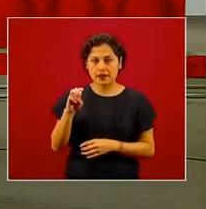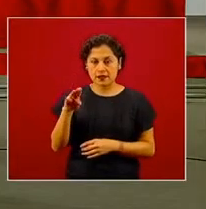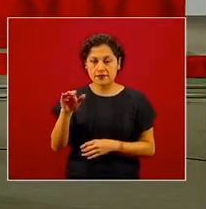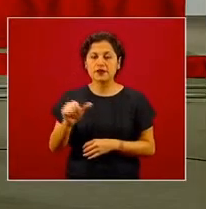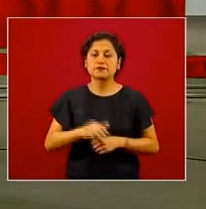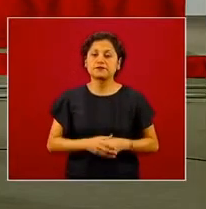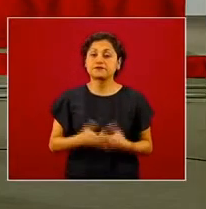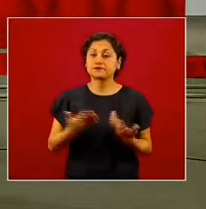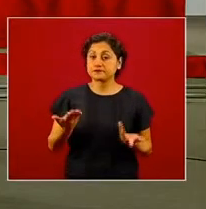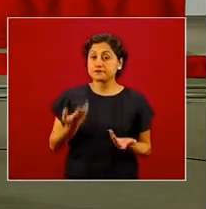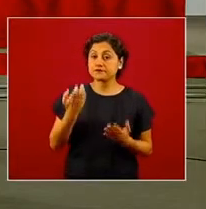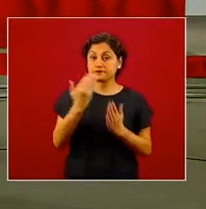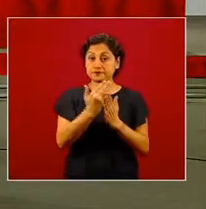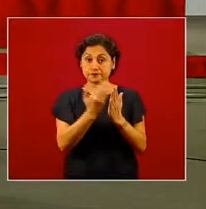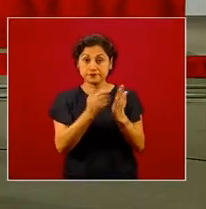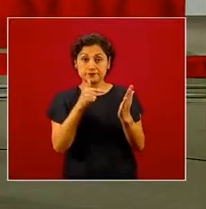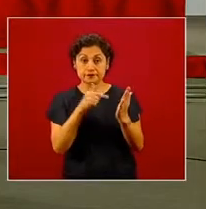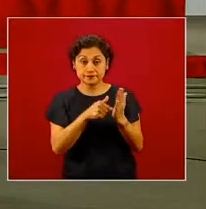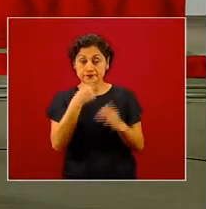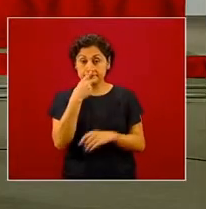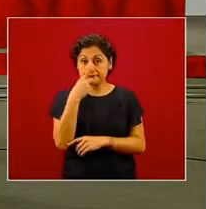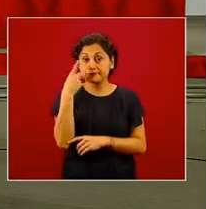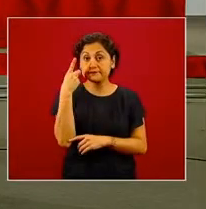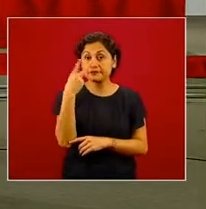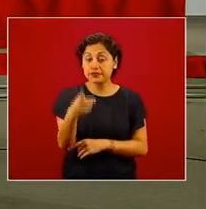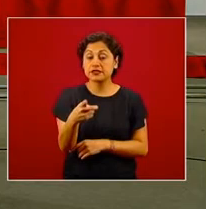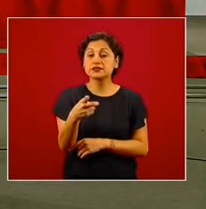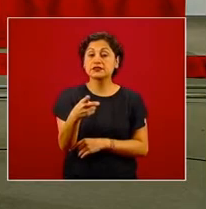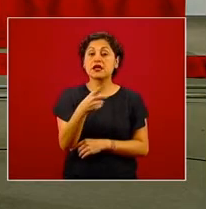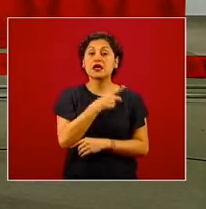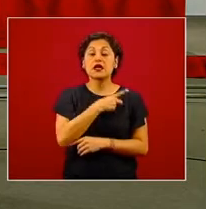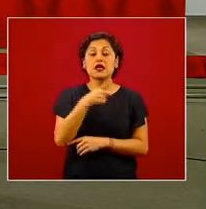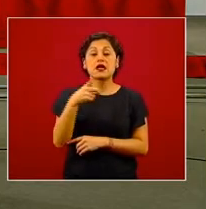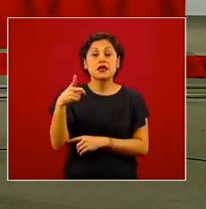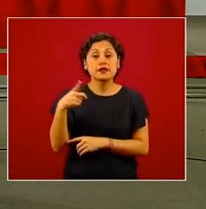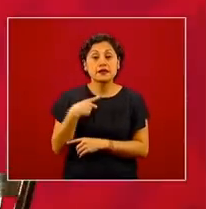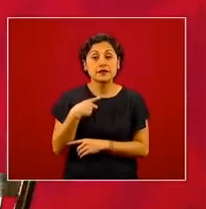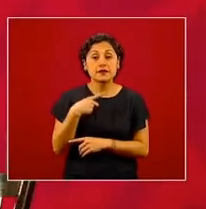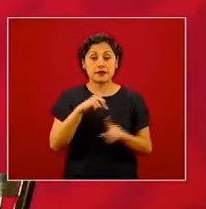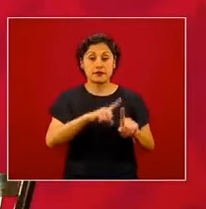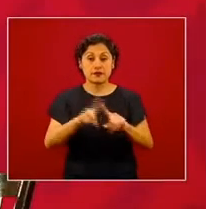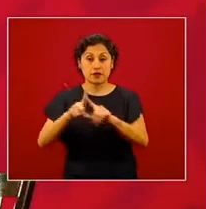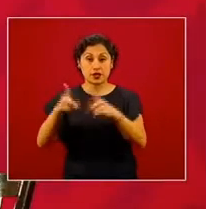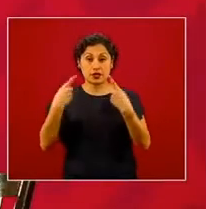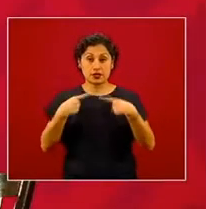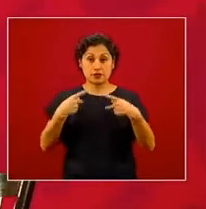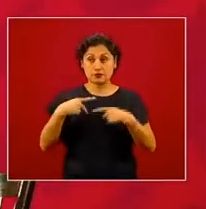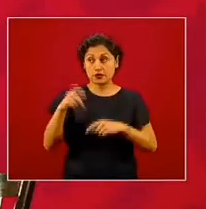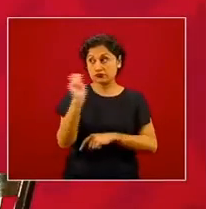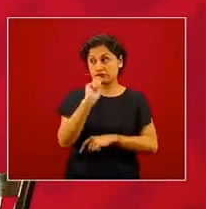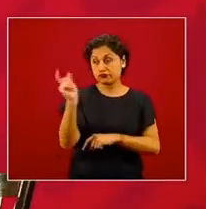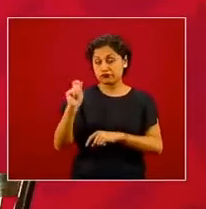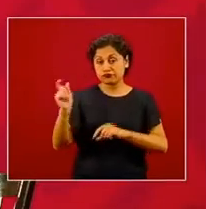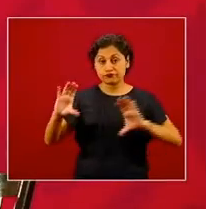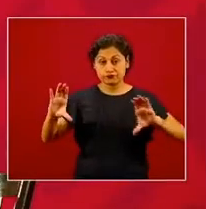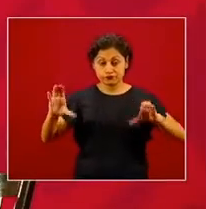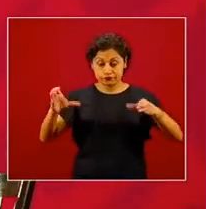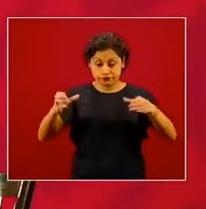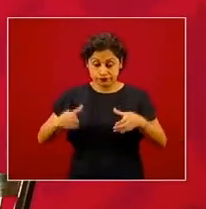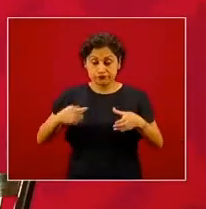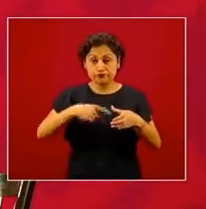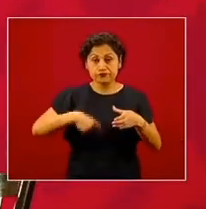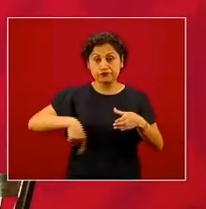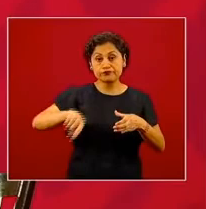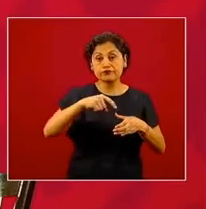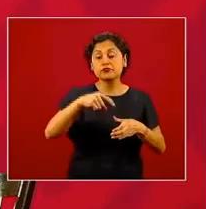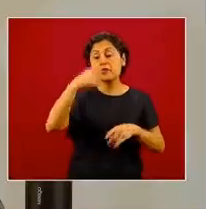The regulations consider that there needs to be a group of experts, and it is called a list of